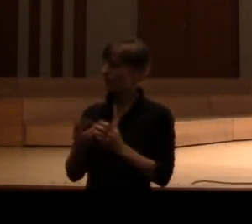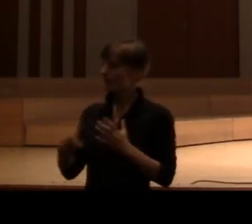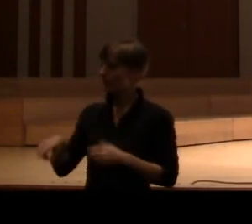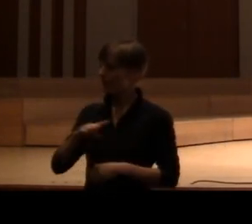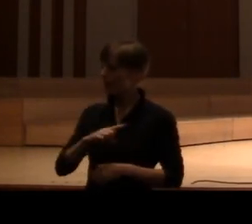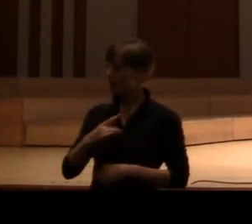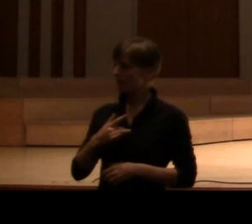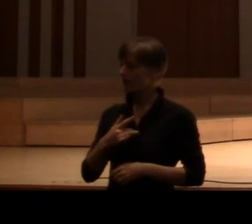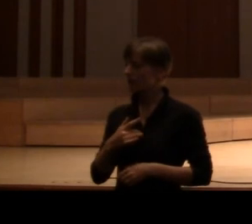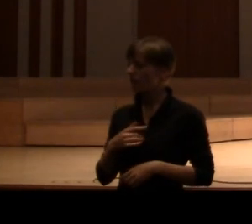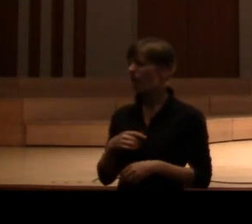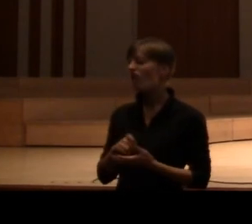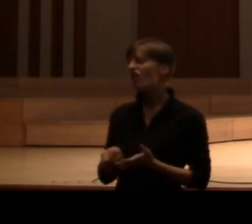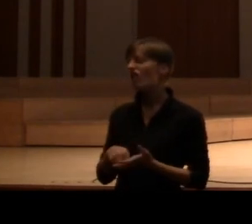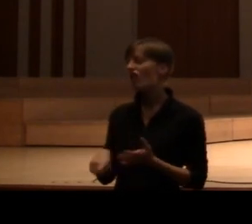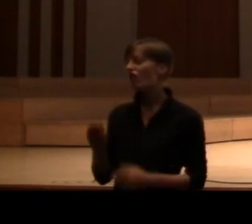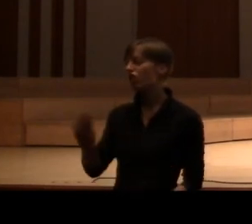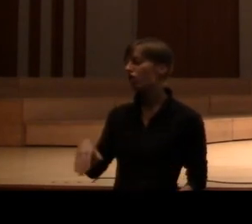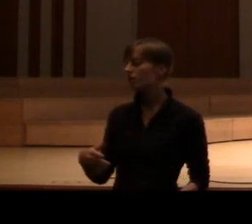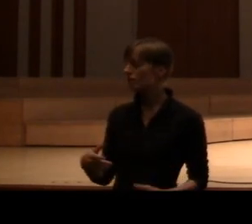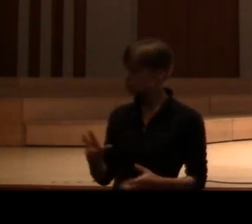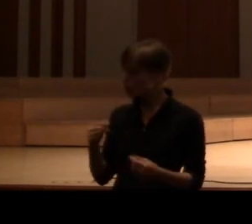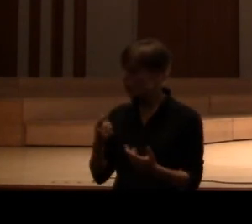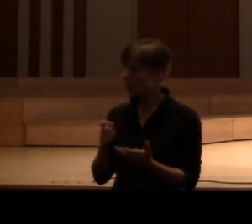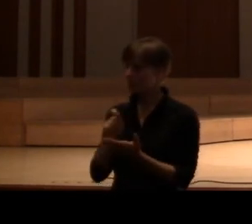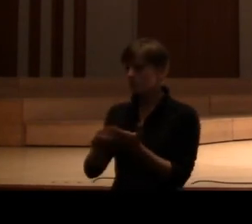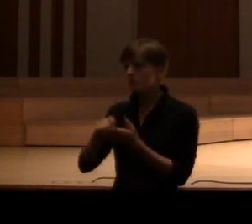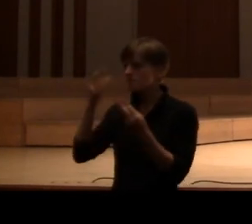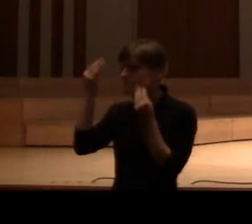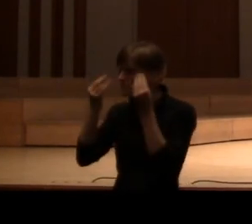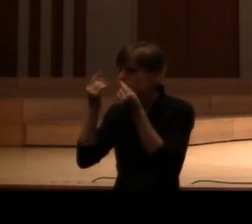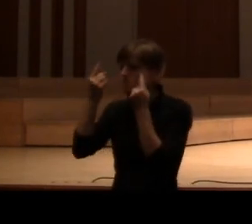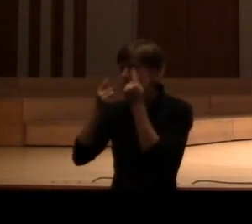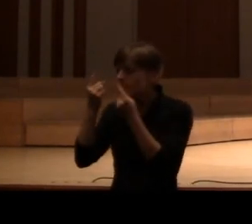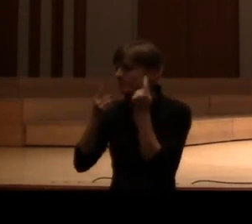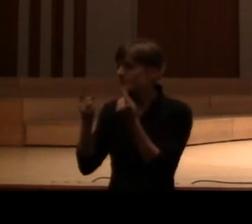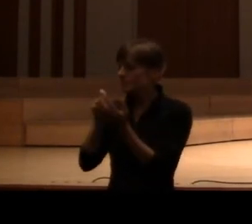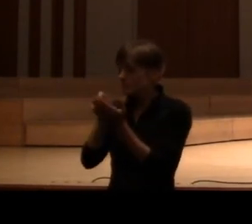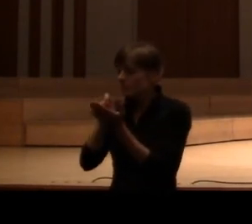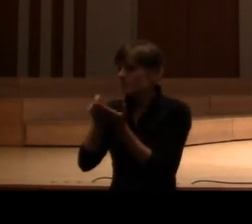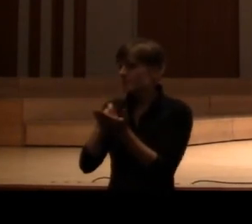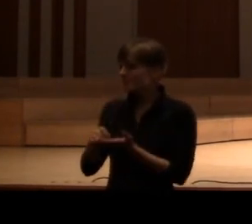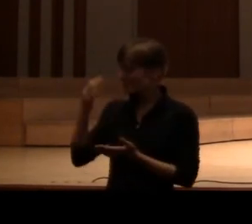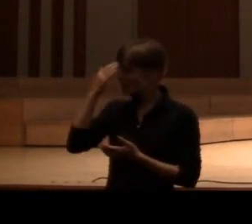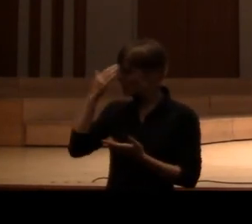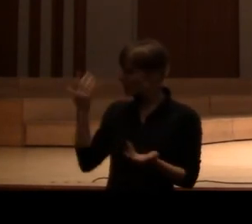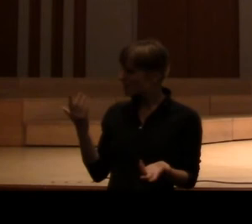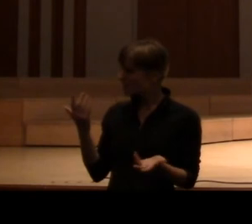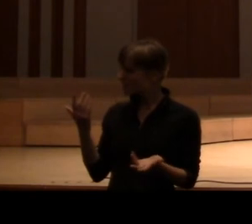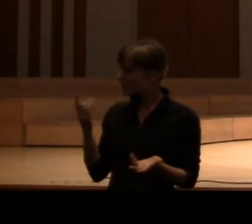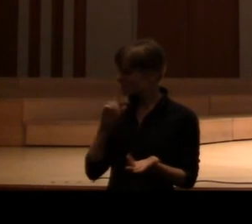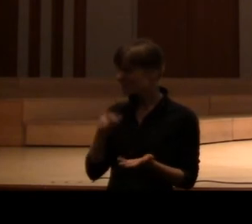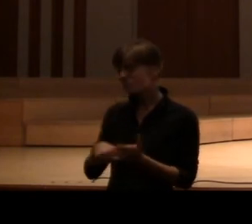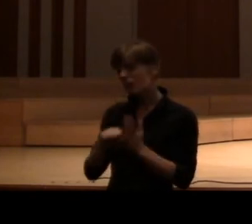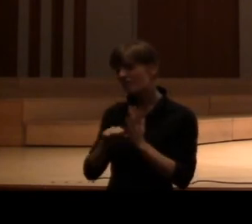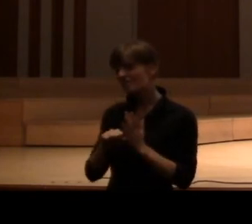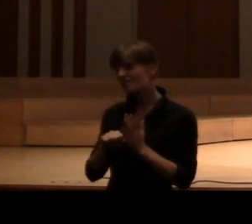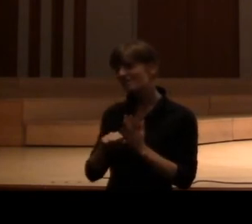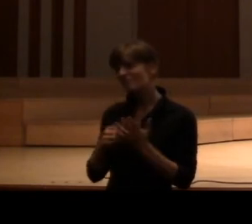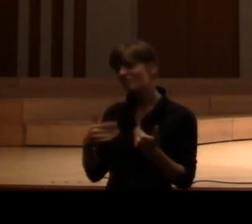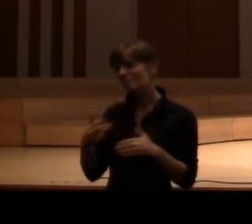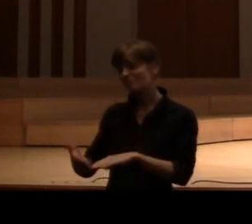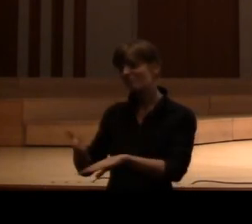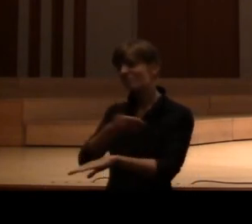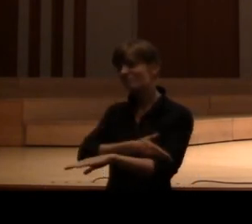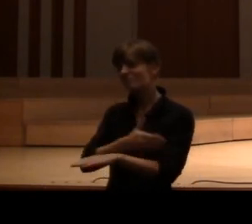have otherwise thought, okay, I need to really cross every T and dot every I to do so, I was incredibly impressed. And I think that this is really